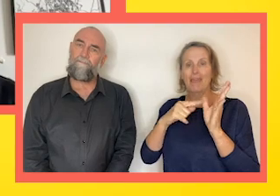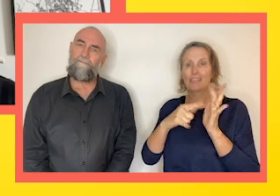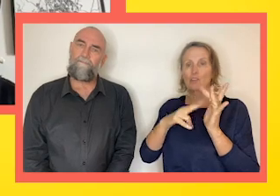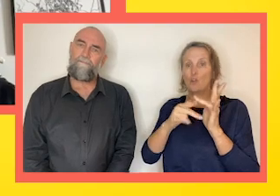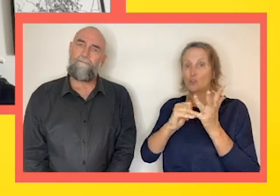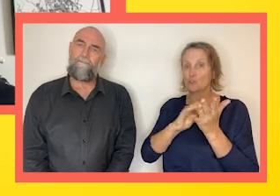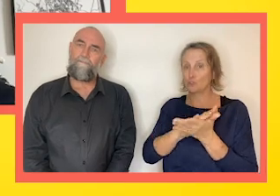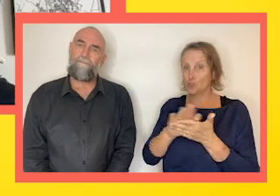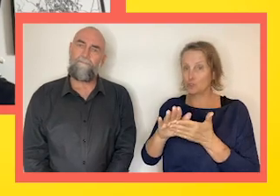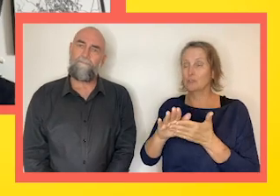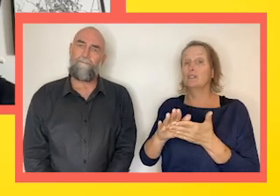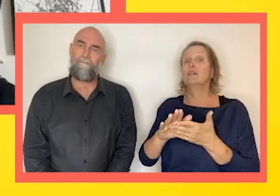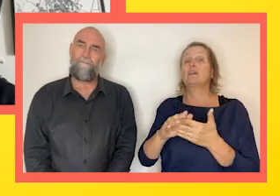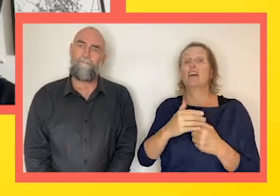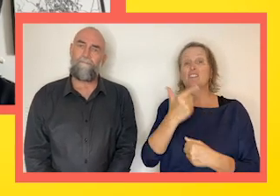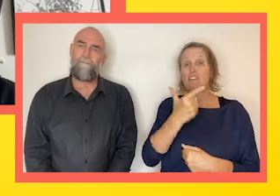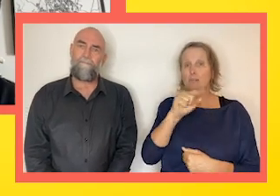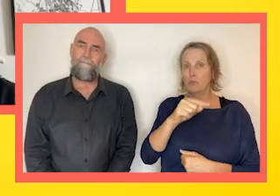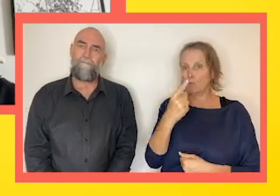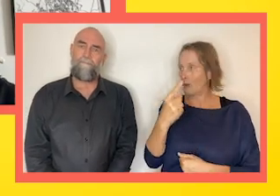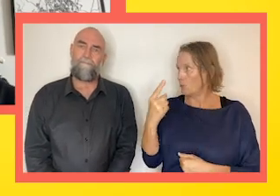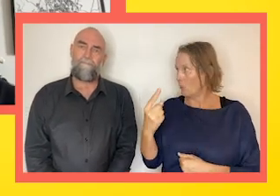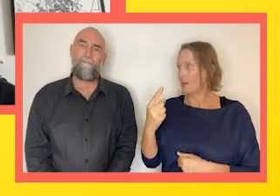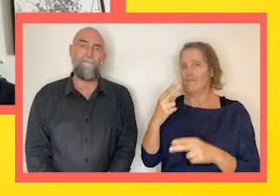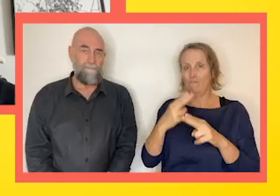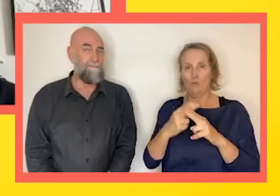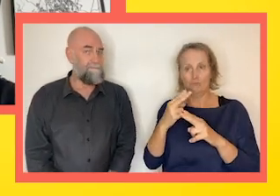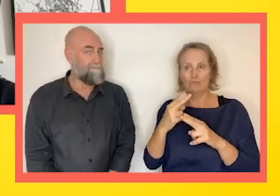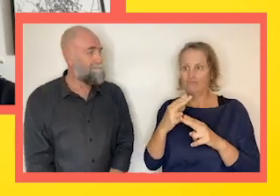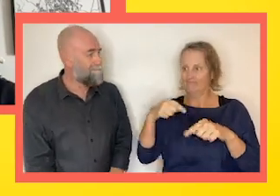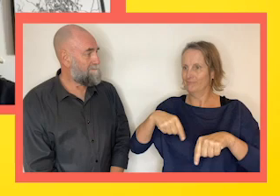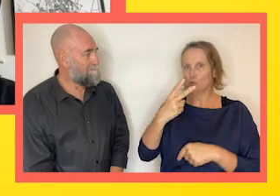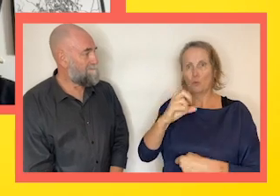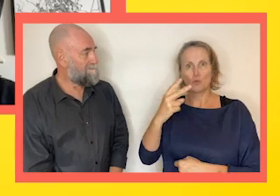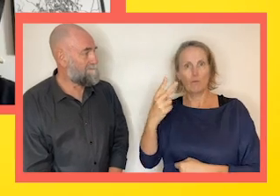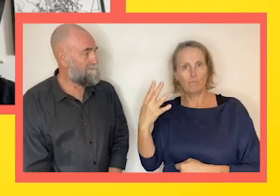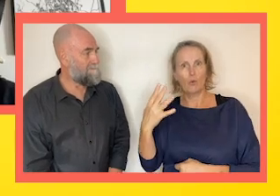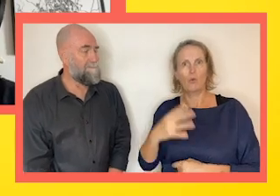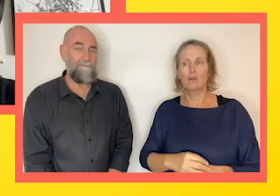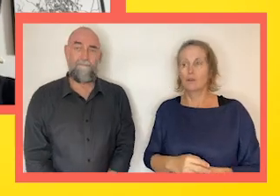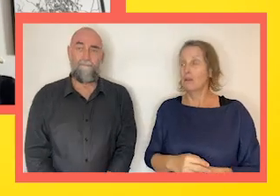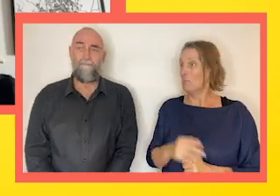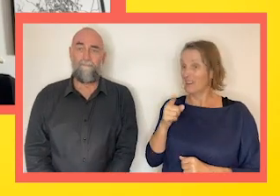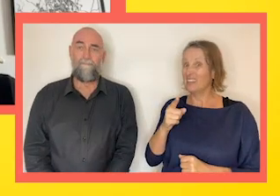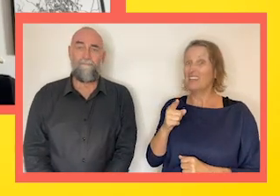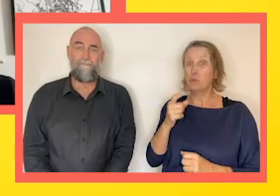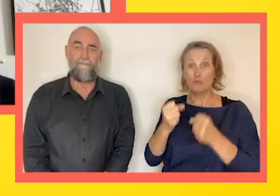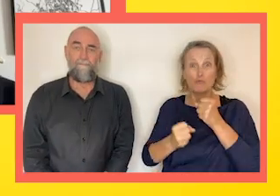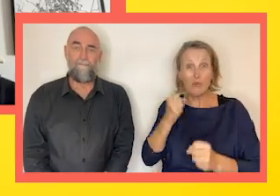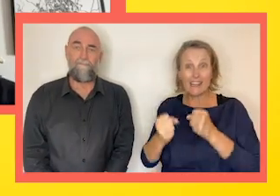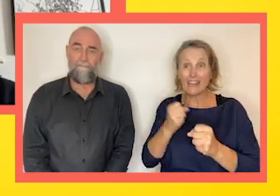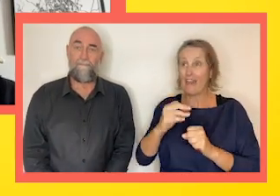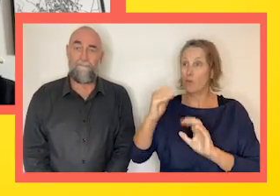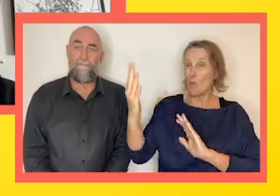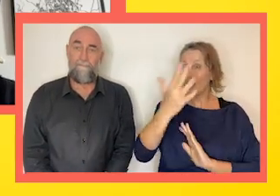100 metres this week, 17.11. His first A quali for 2024, and that was into a 1.7